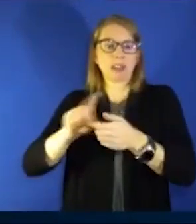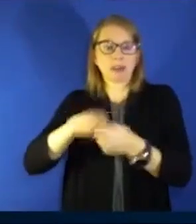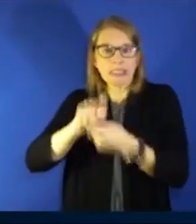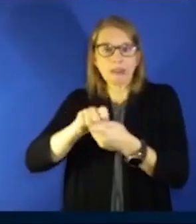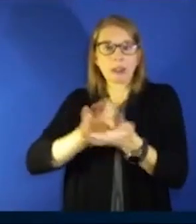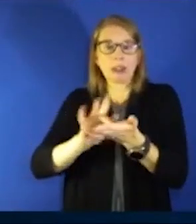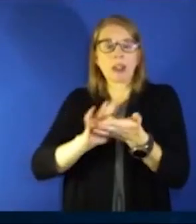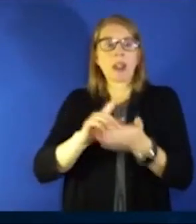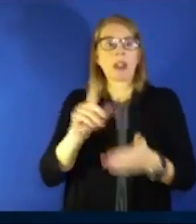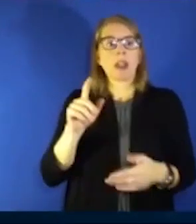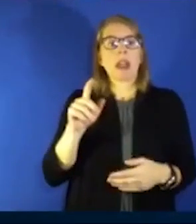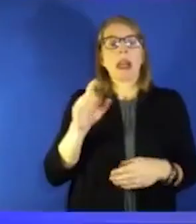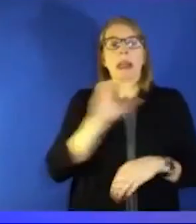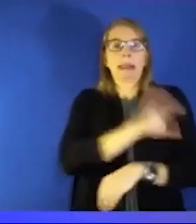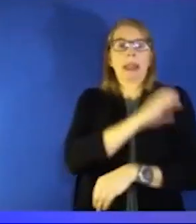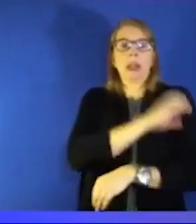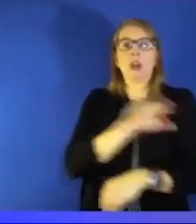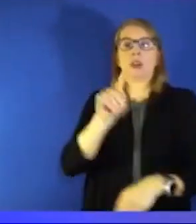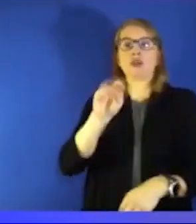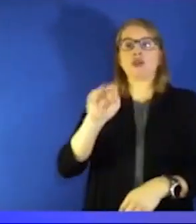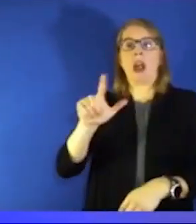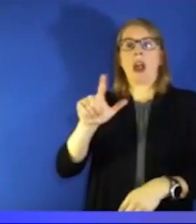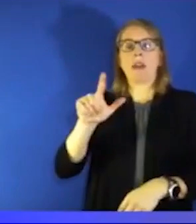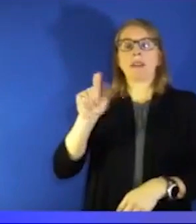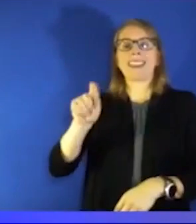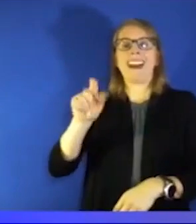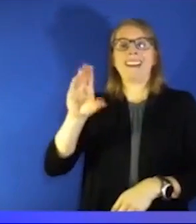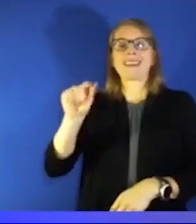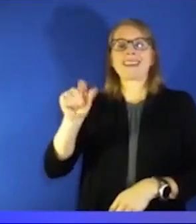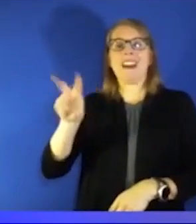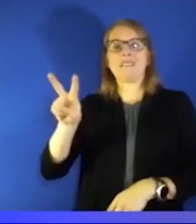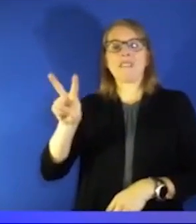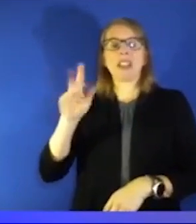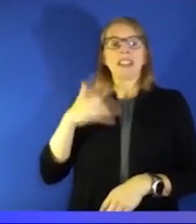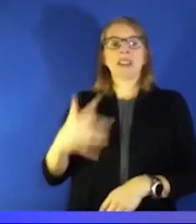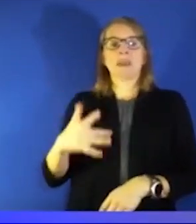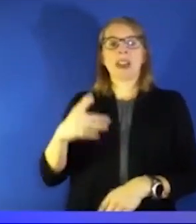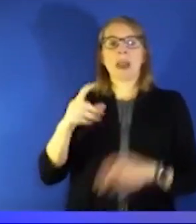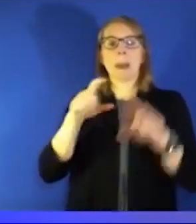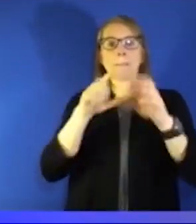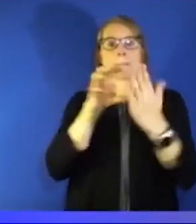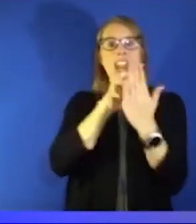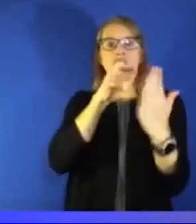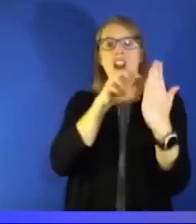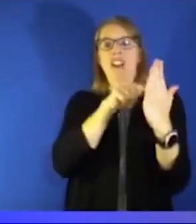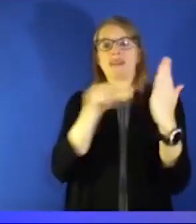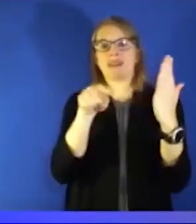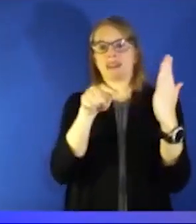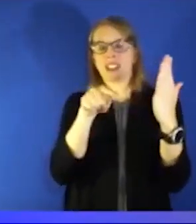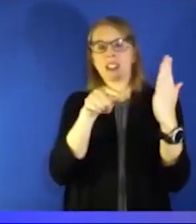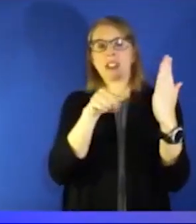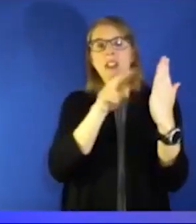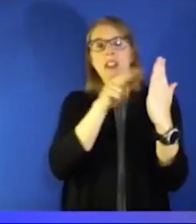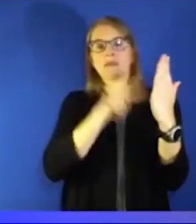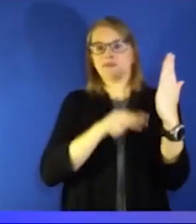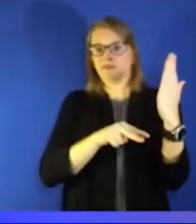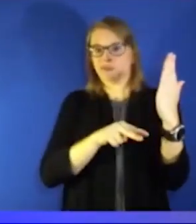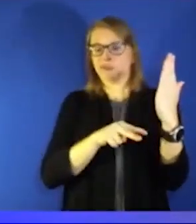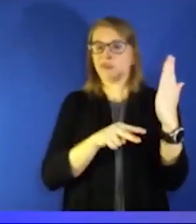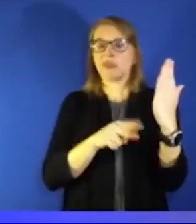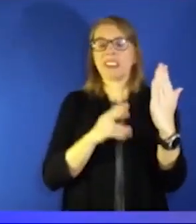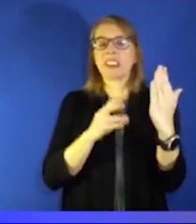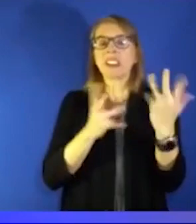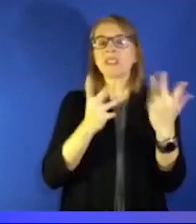Clinicaltrials.gov would have very similar information on it. There's usually a paragraph at the beginning of the protocol that tells you in lay language what they're trying to study and